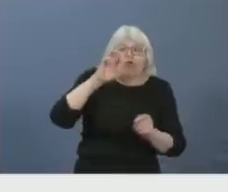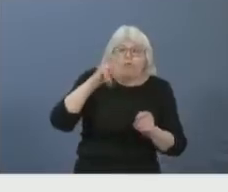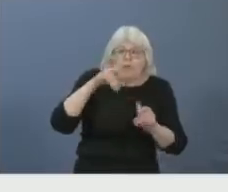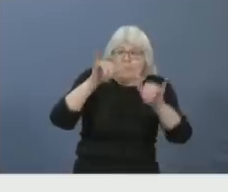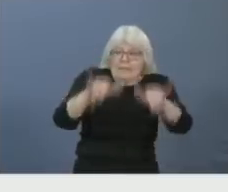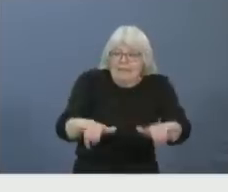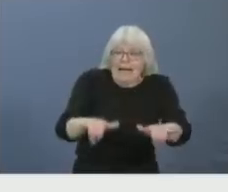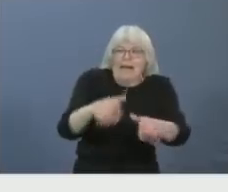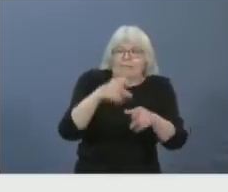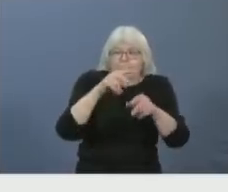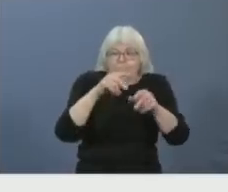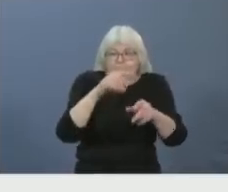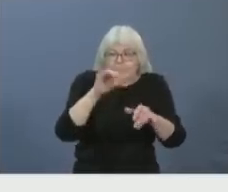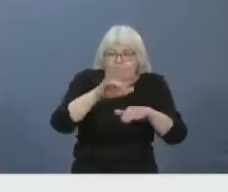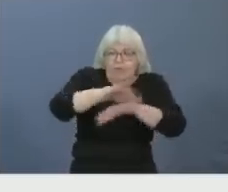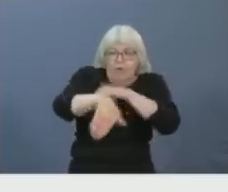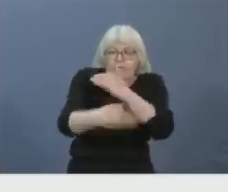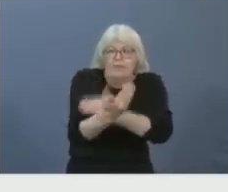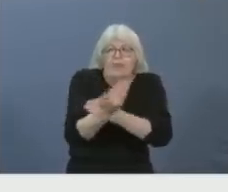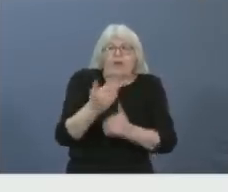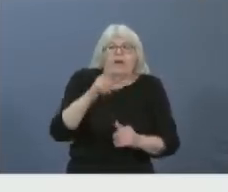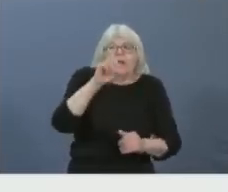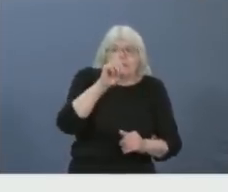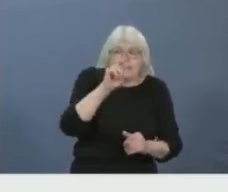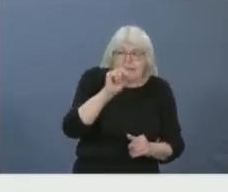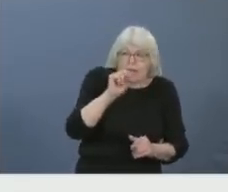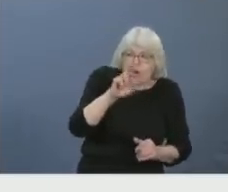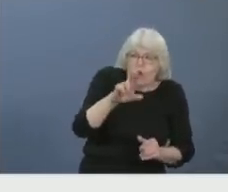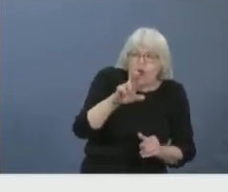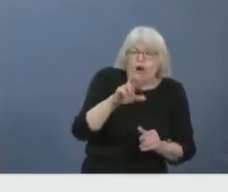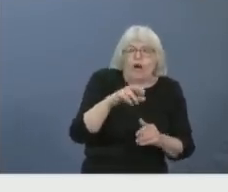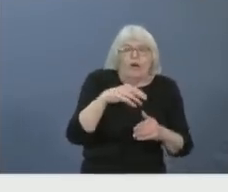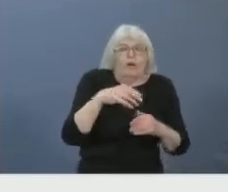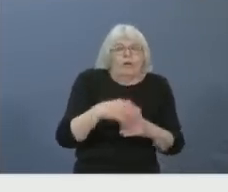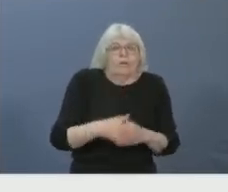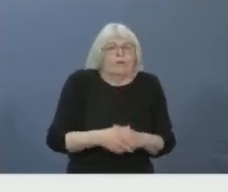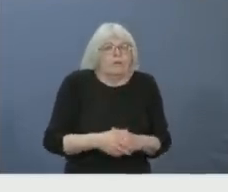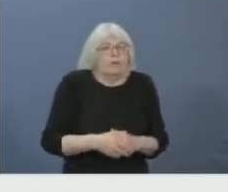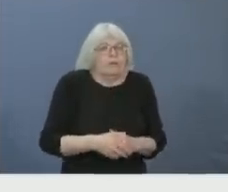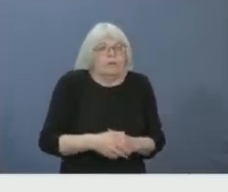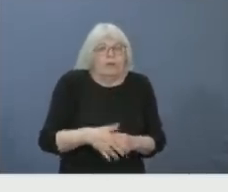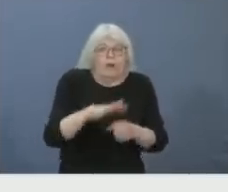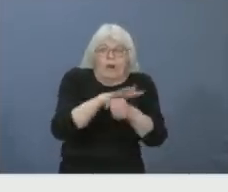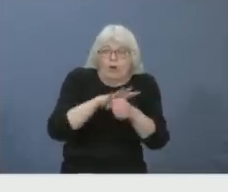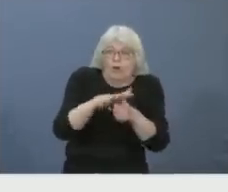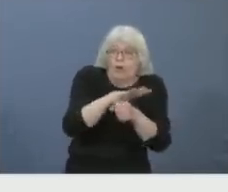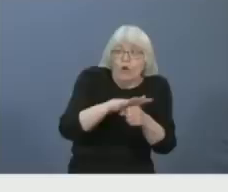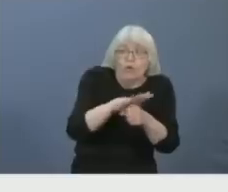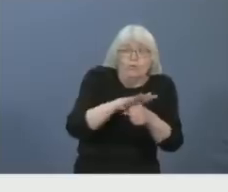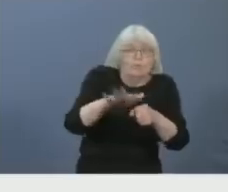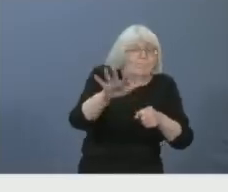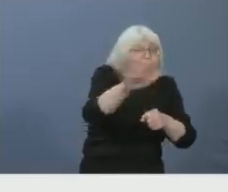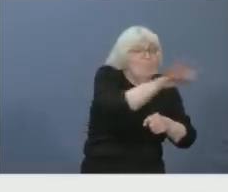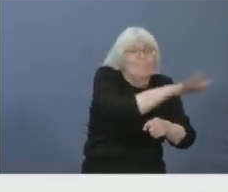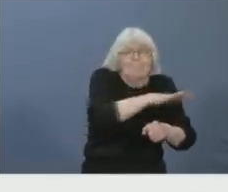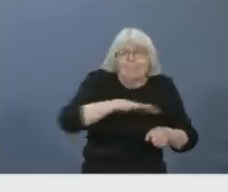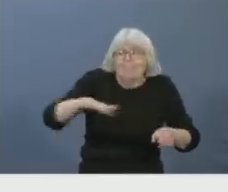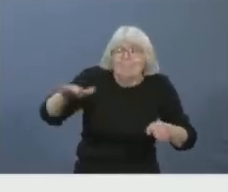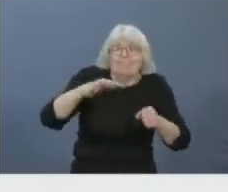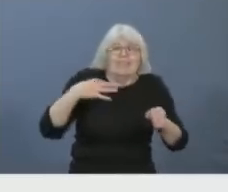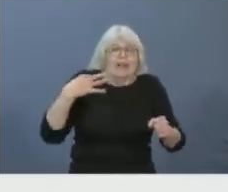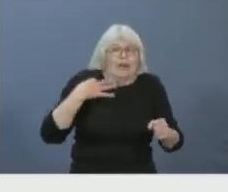Renewables, the Shelburne County East Emergency Management Office, and the local fire volunteer firefighters wherever we